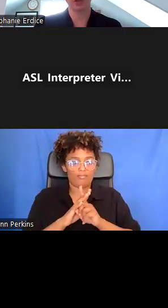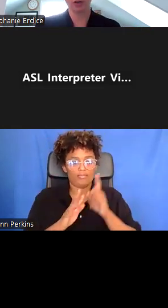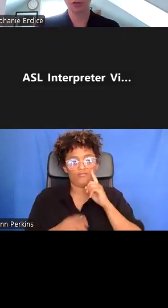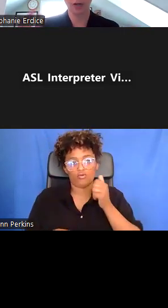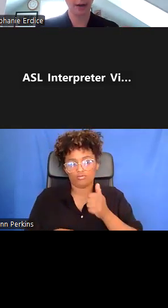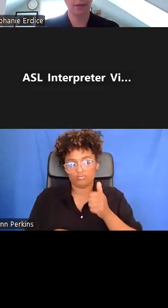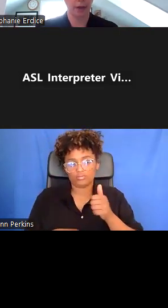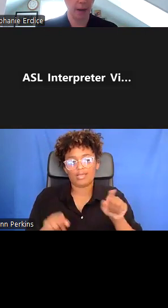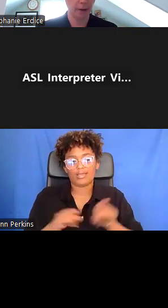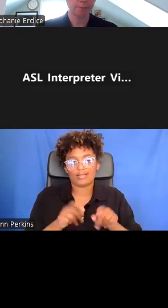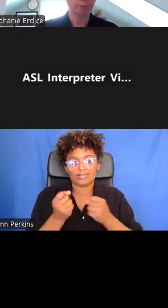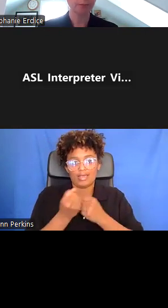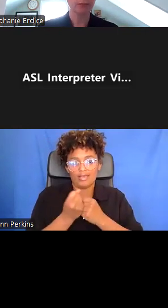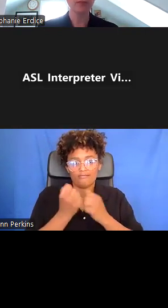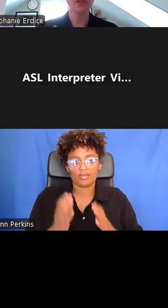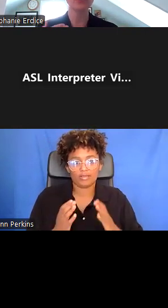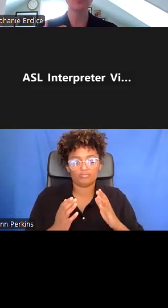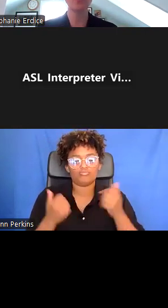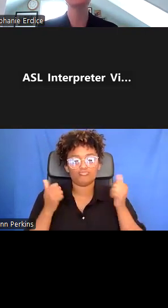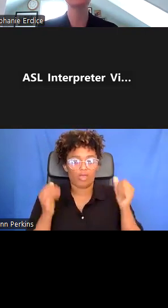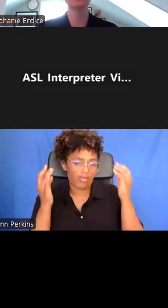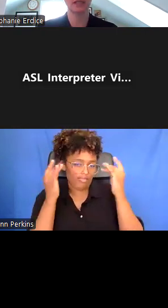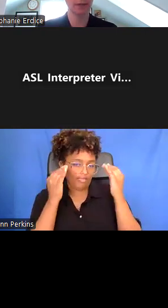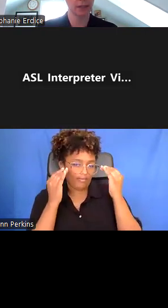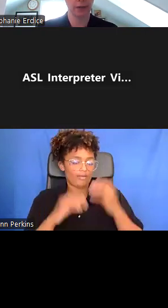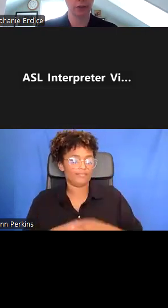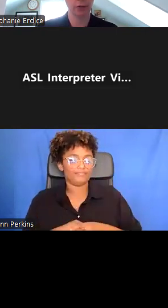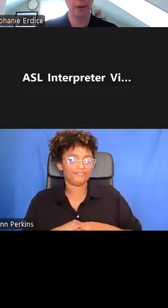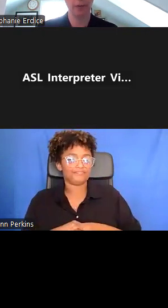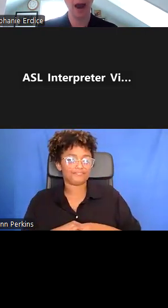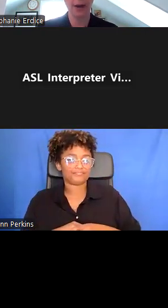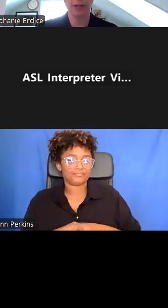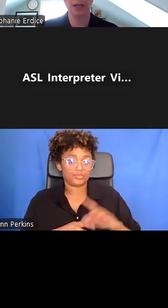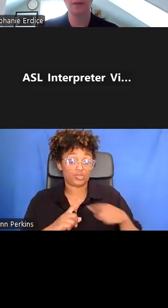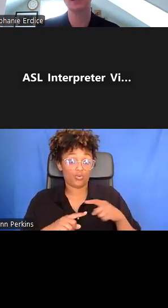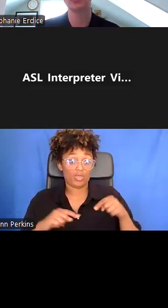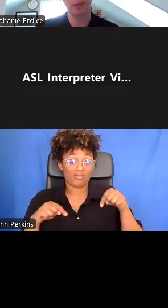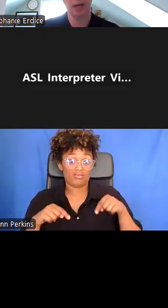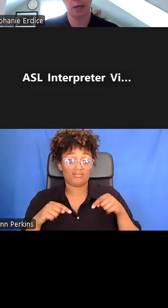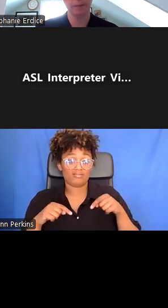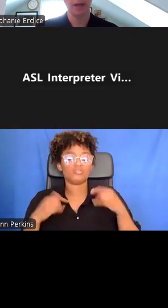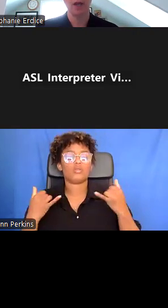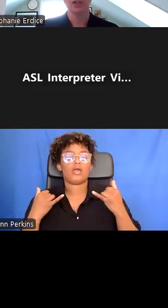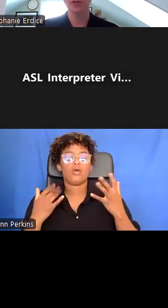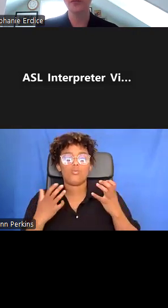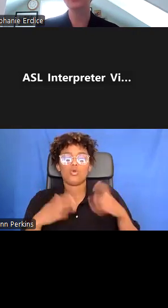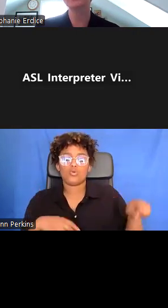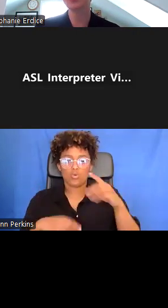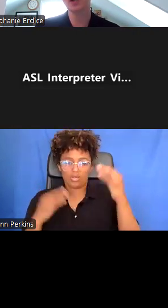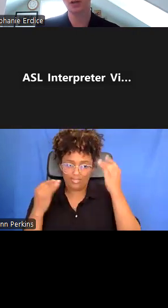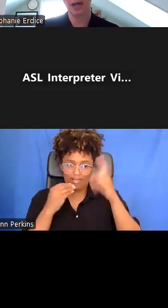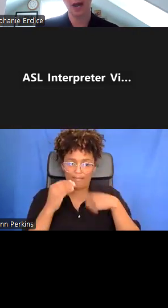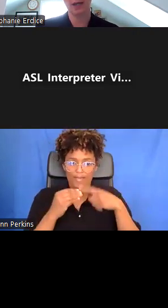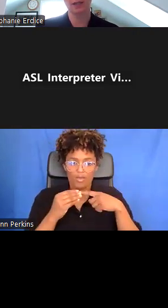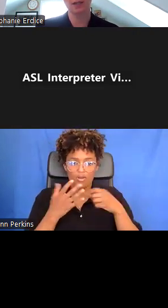that you should kind of think about. And so I want you, as we leave this section, to remember the hierarchy of decision making. So the first